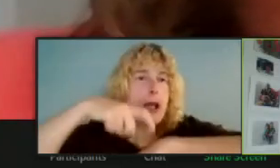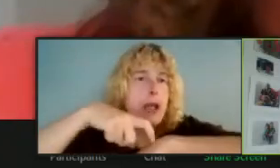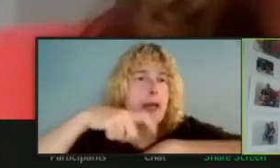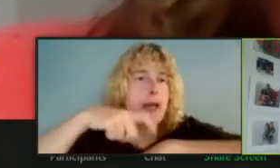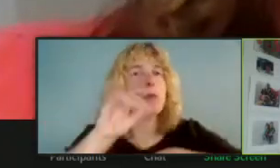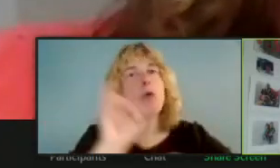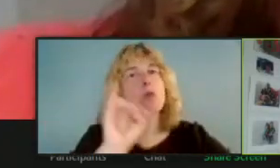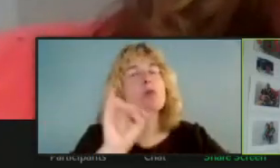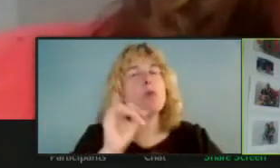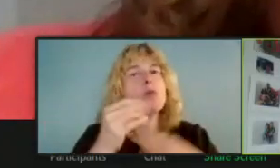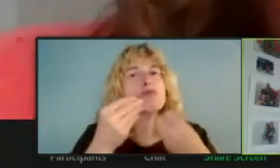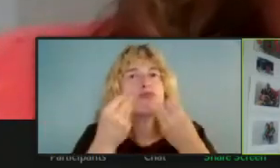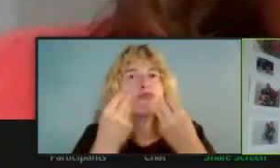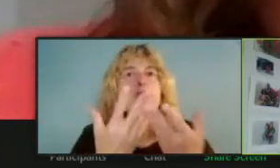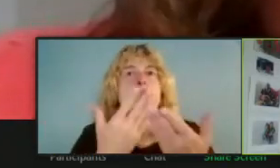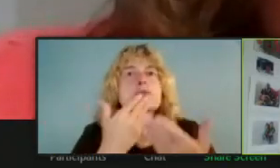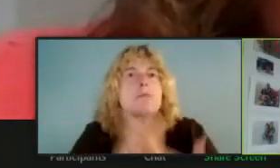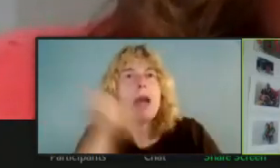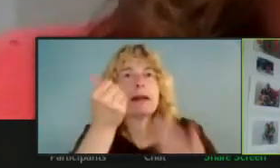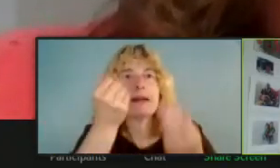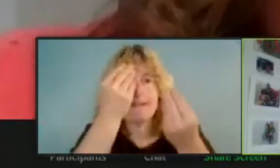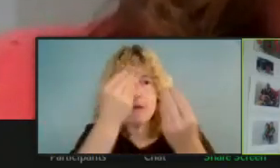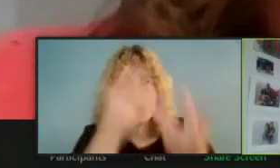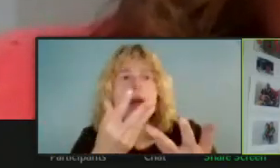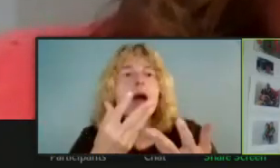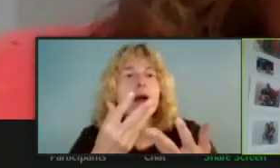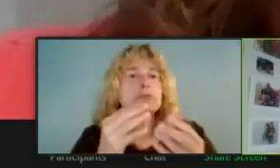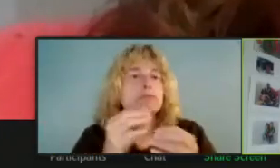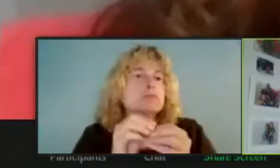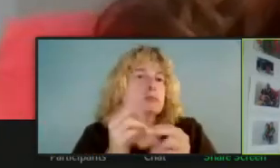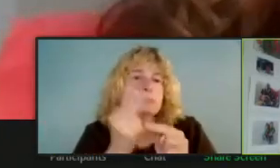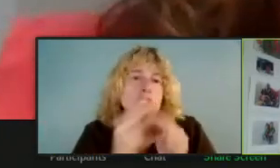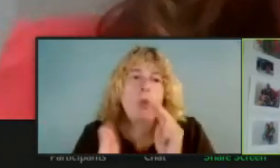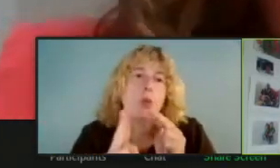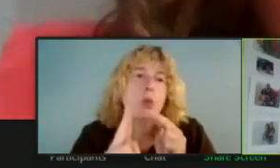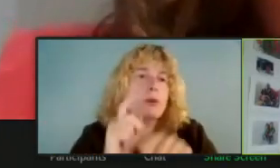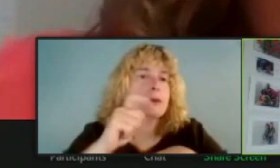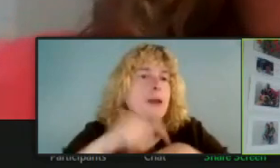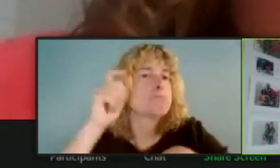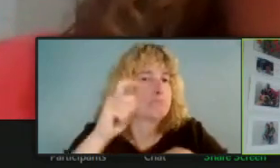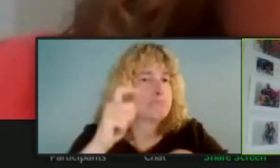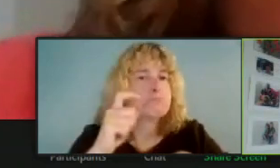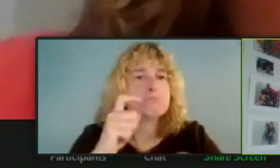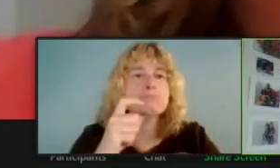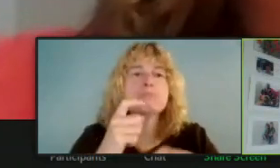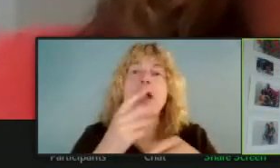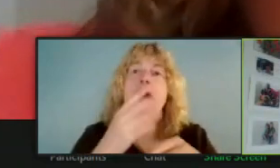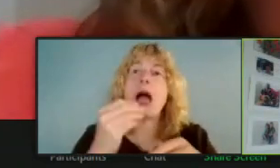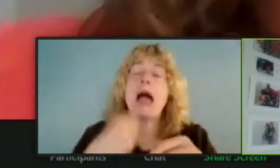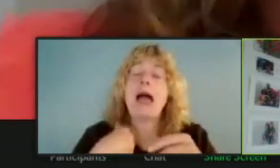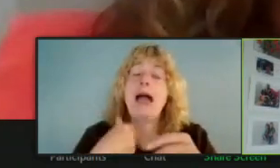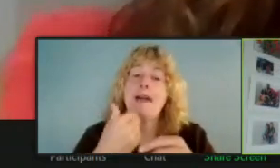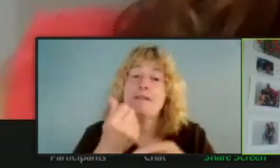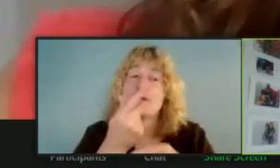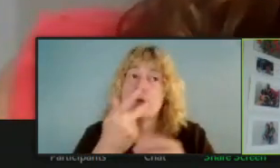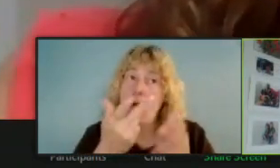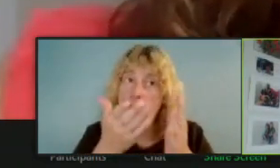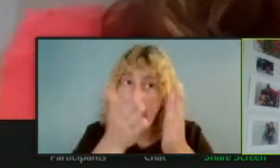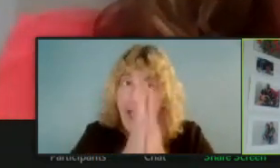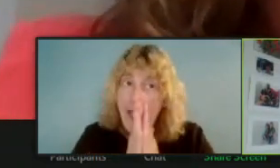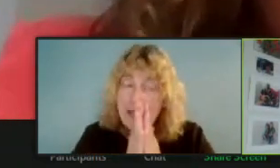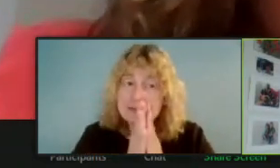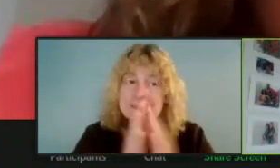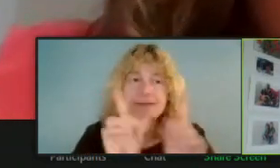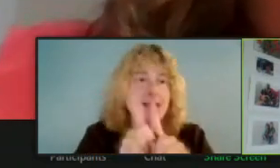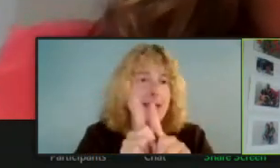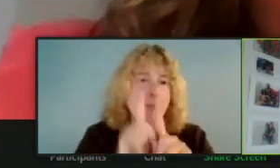best information that we can in a shorter period of time. We have a few asks, like always. First,